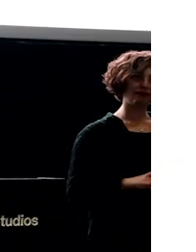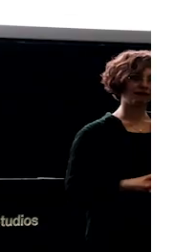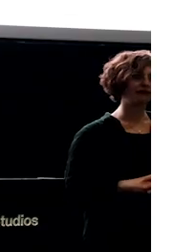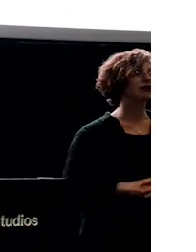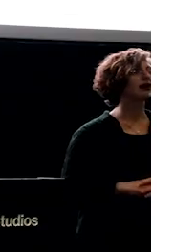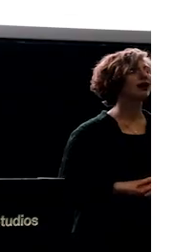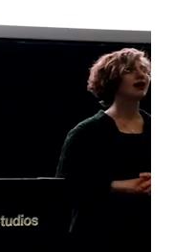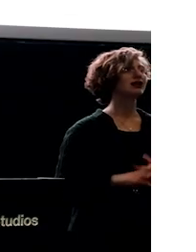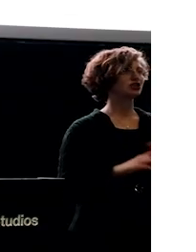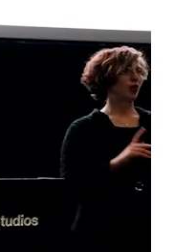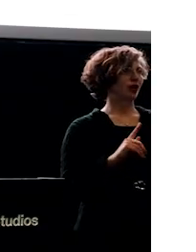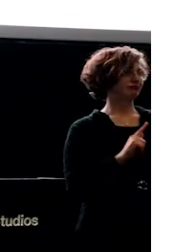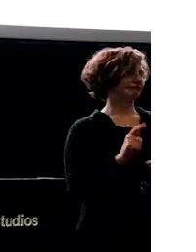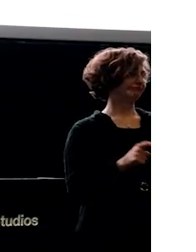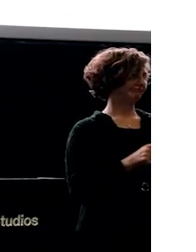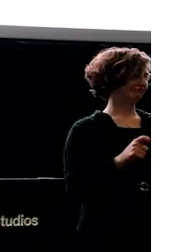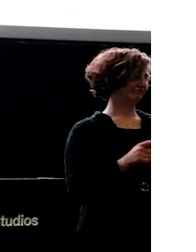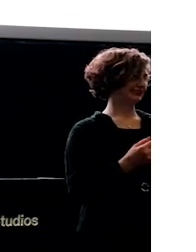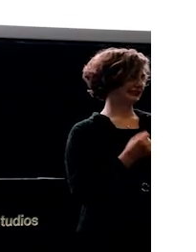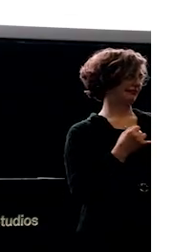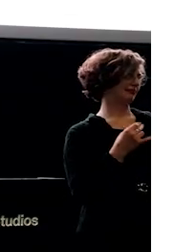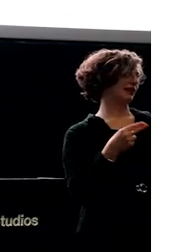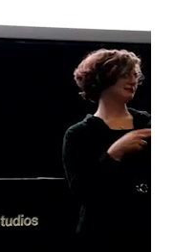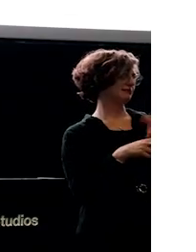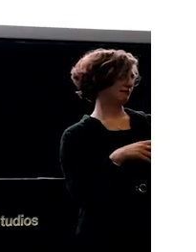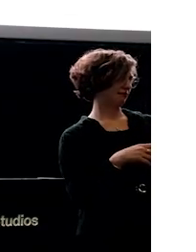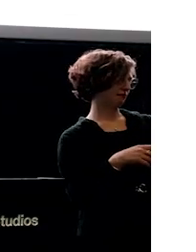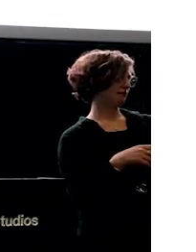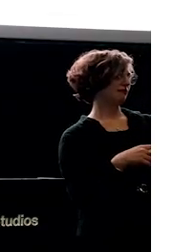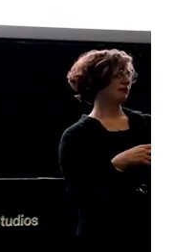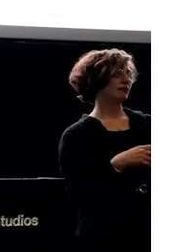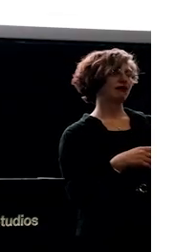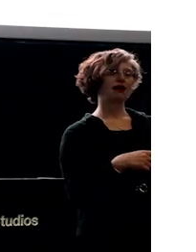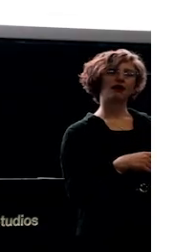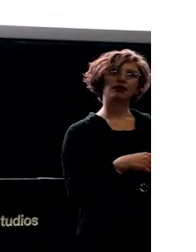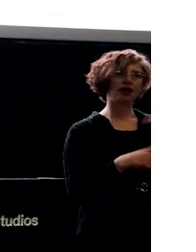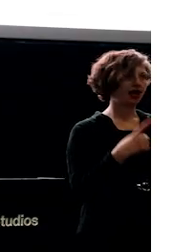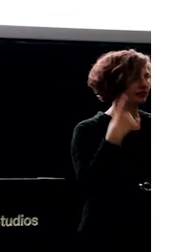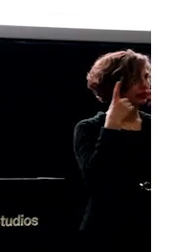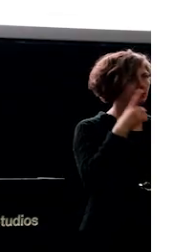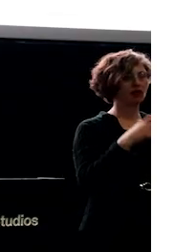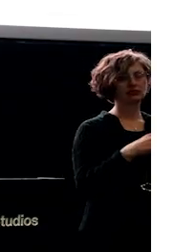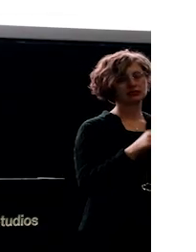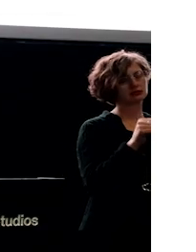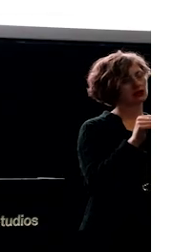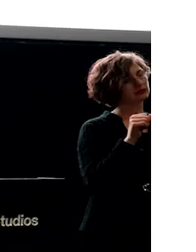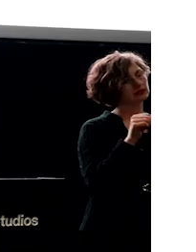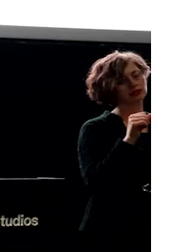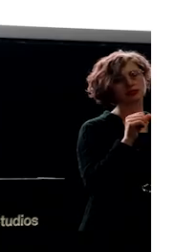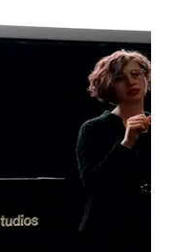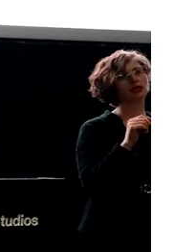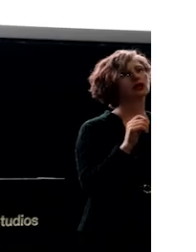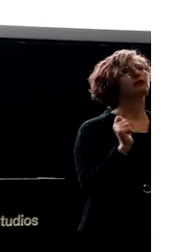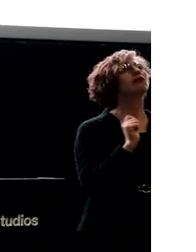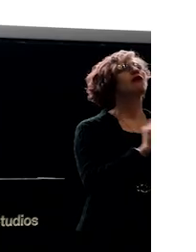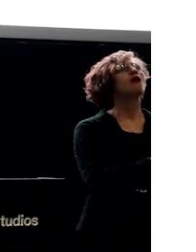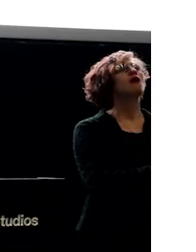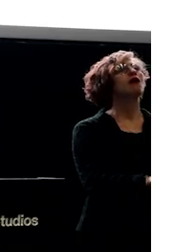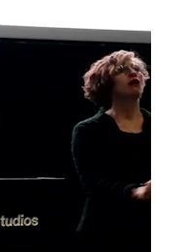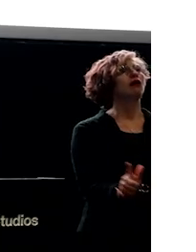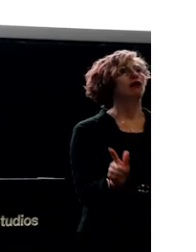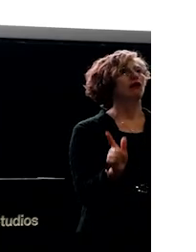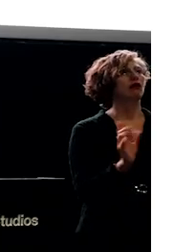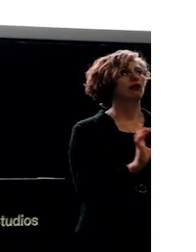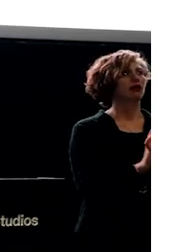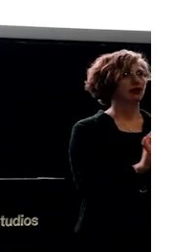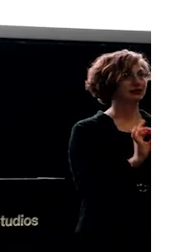up and leave you with this last slide here, because I think about this all the time. We're all connected one way or another, whether